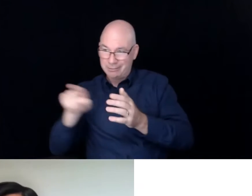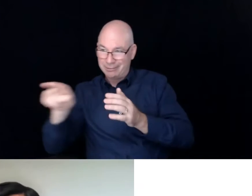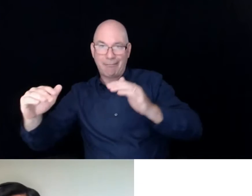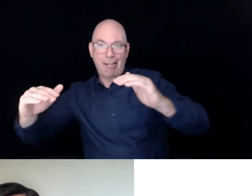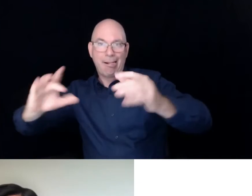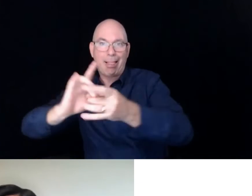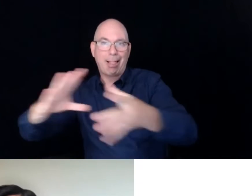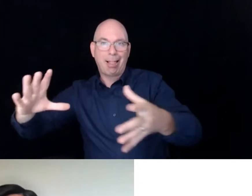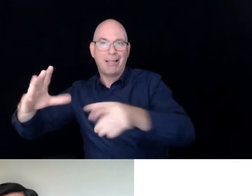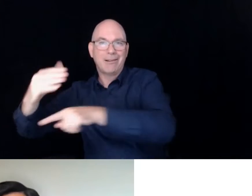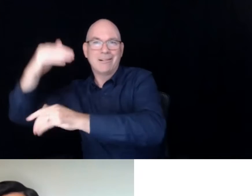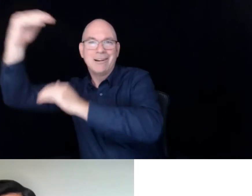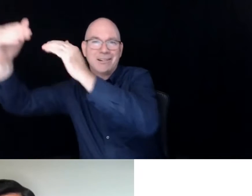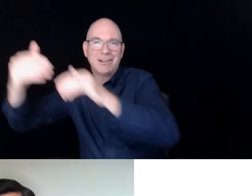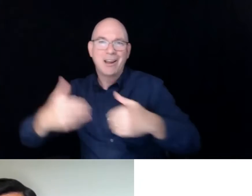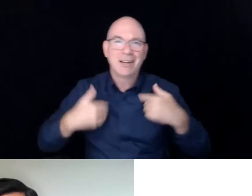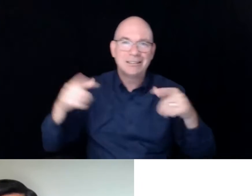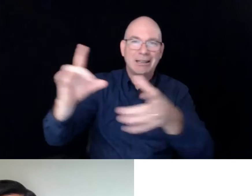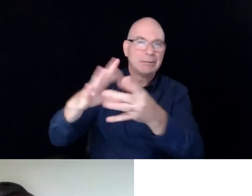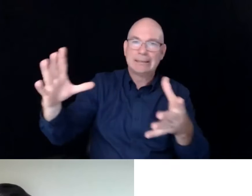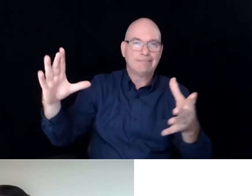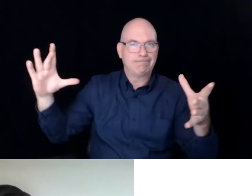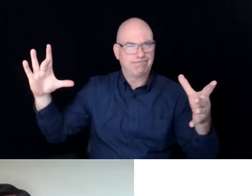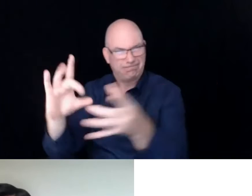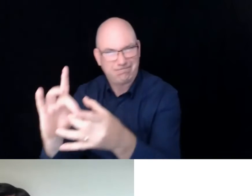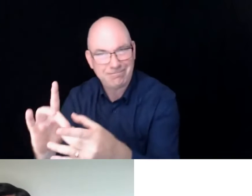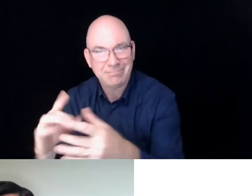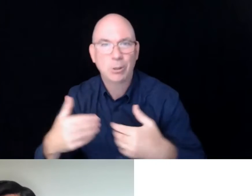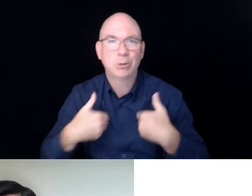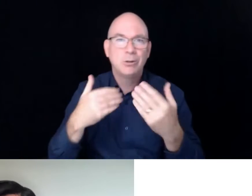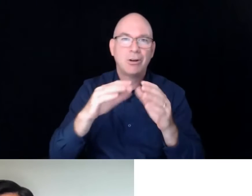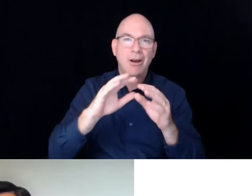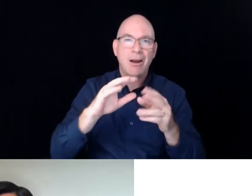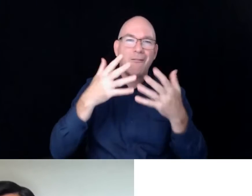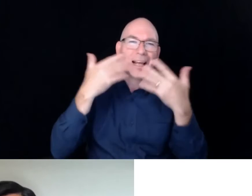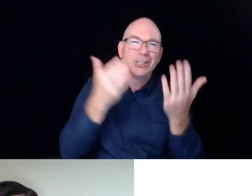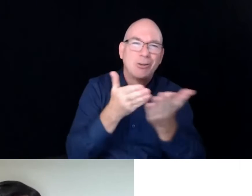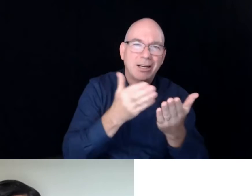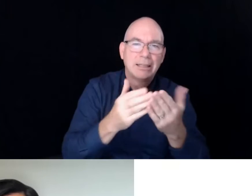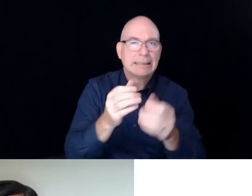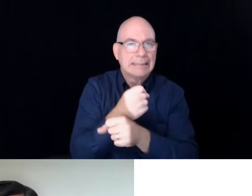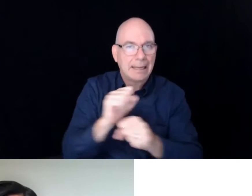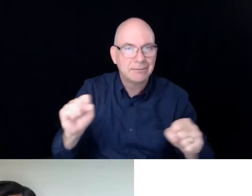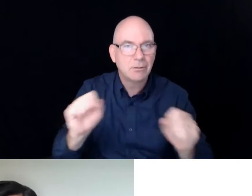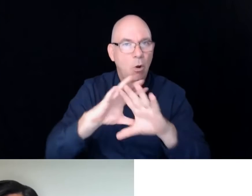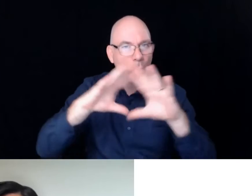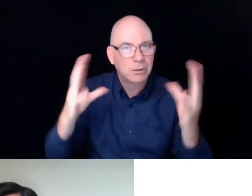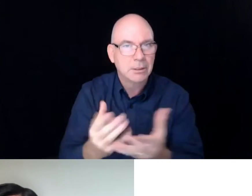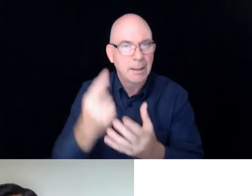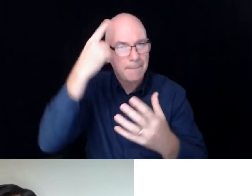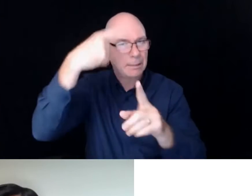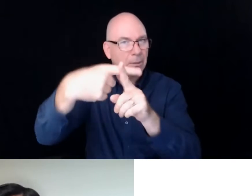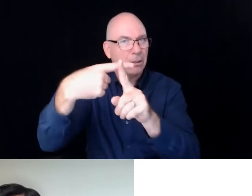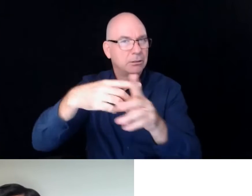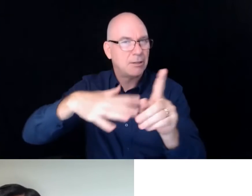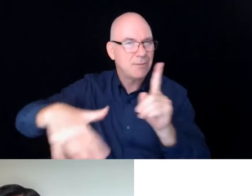in understanding and providing youth-friendly services that are inclusive of safe, holistic, and mentally positive environments.